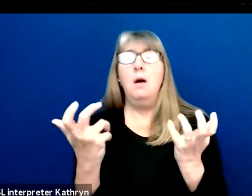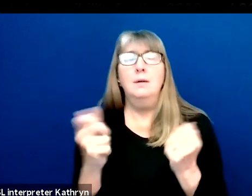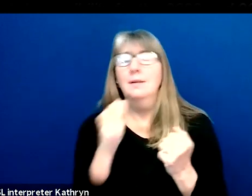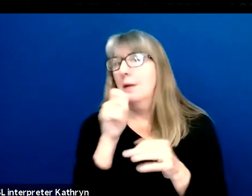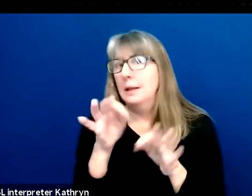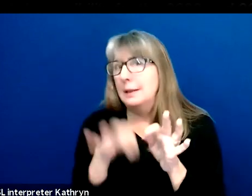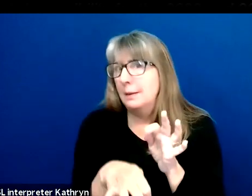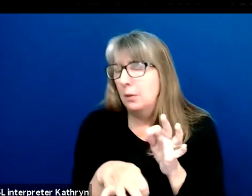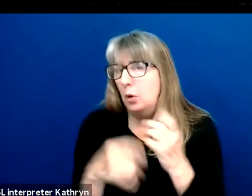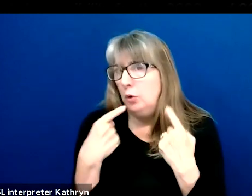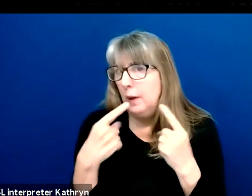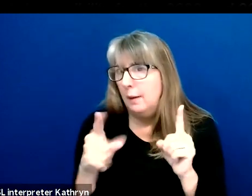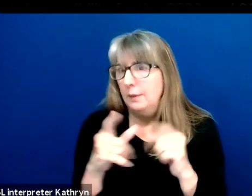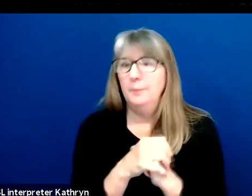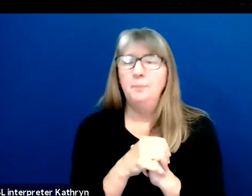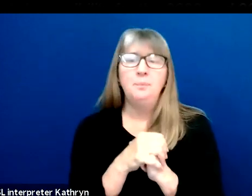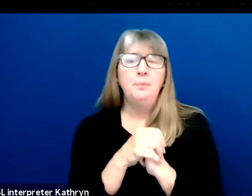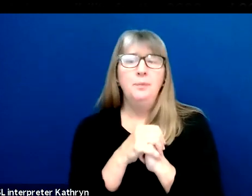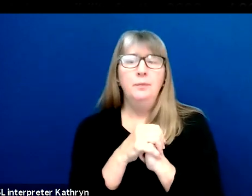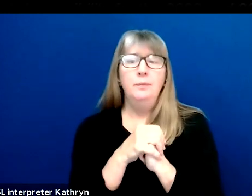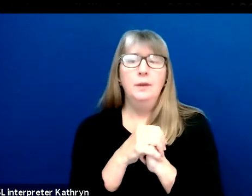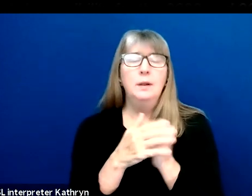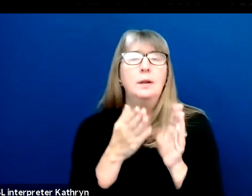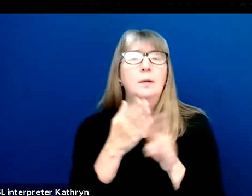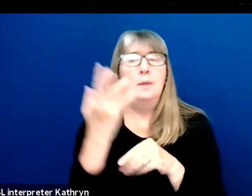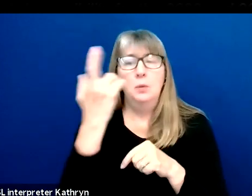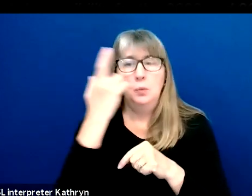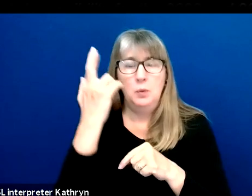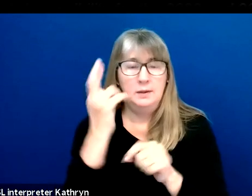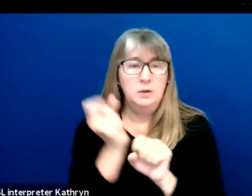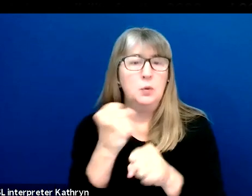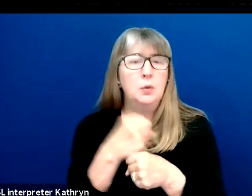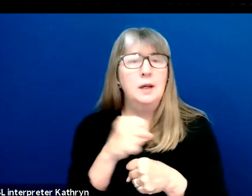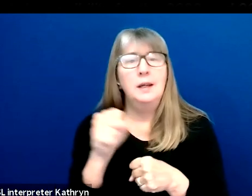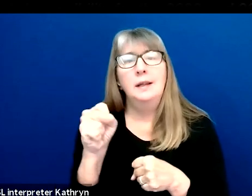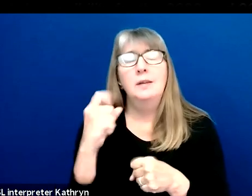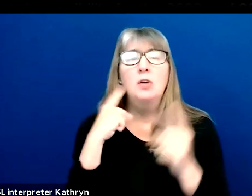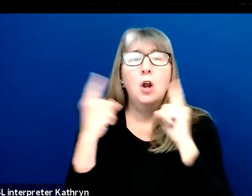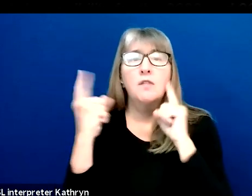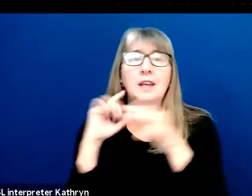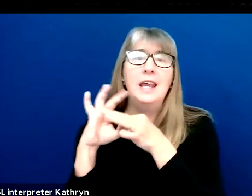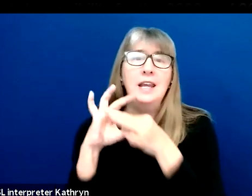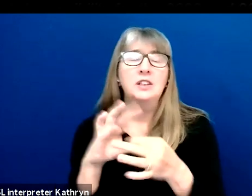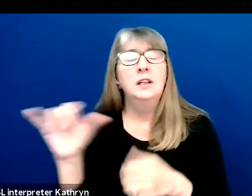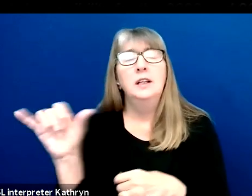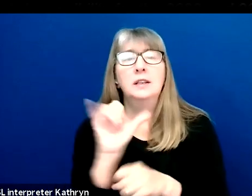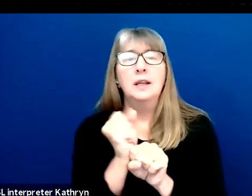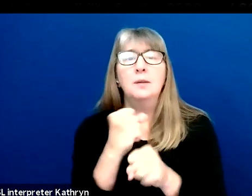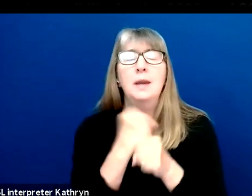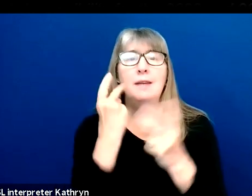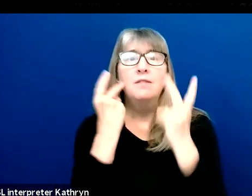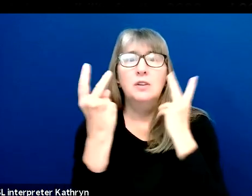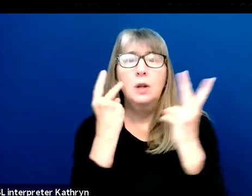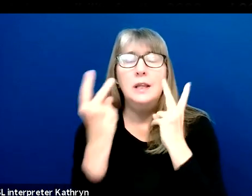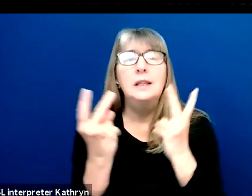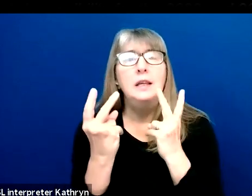to make it happen. The main reason is that creating sonifications is like creating visualizations. It requires practice and